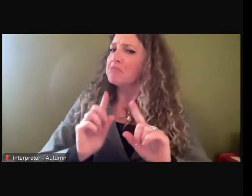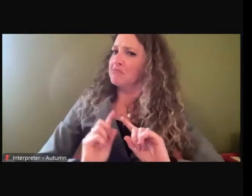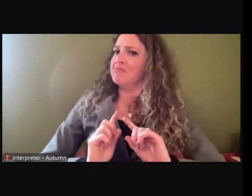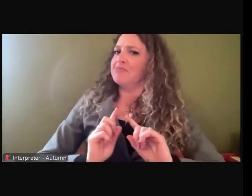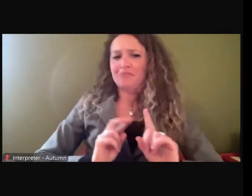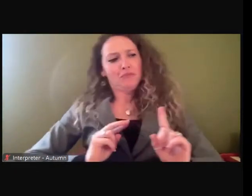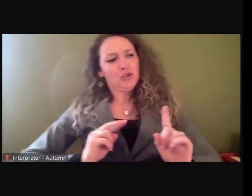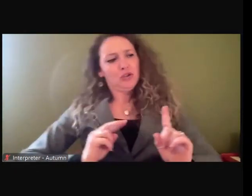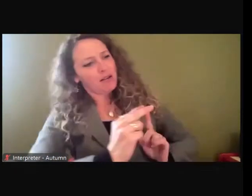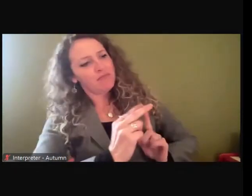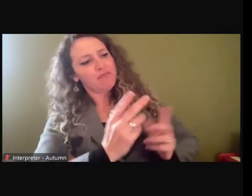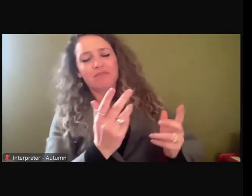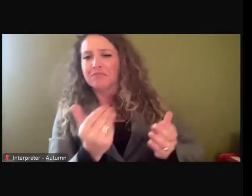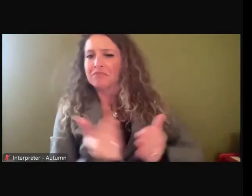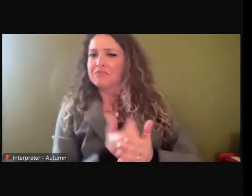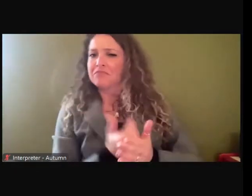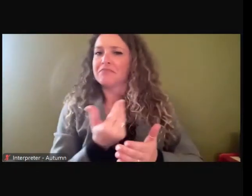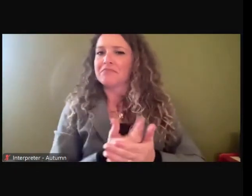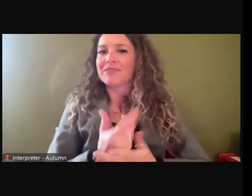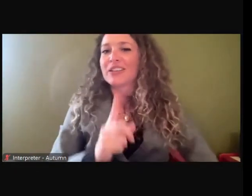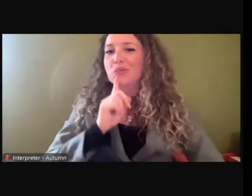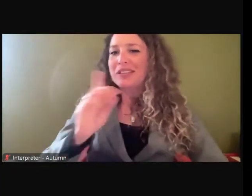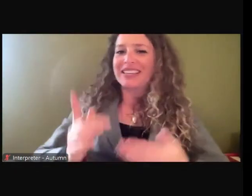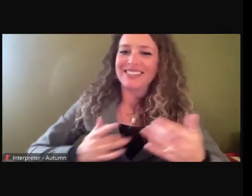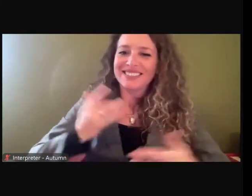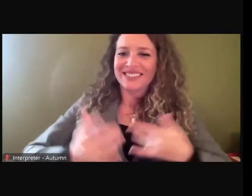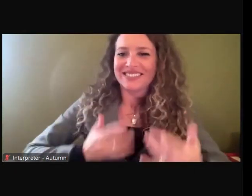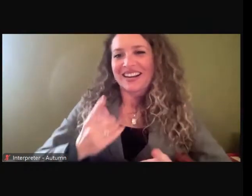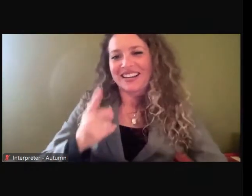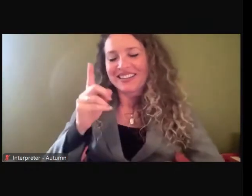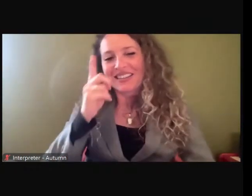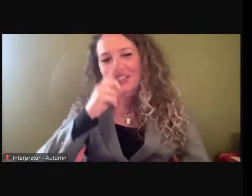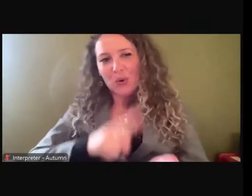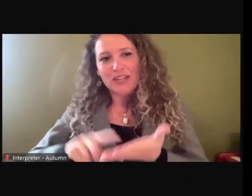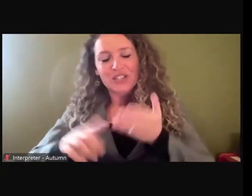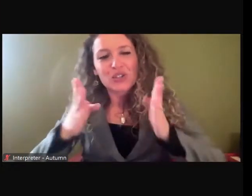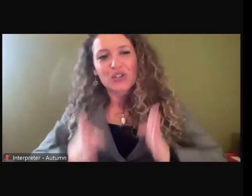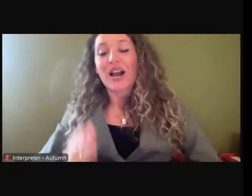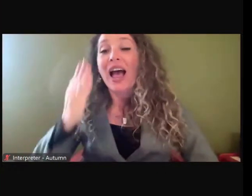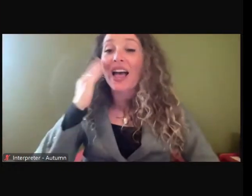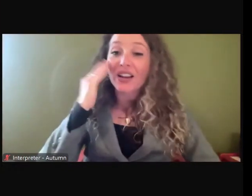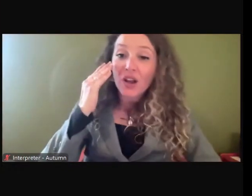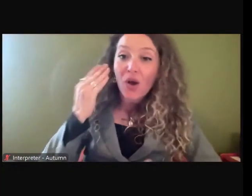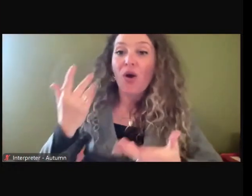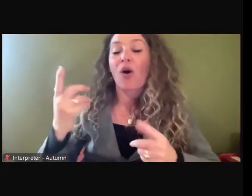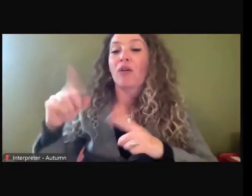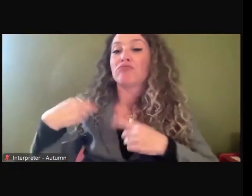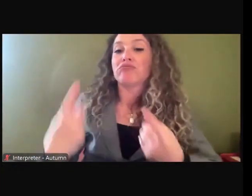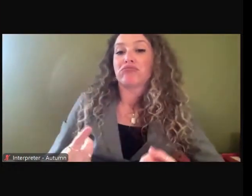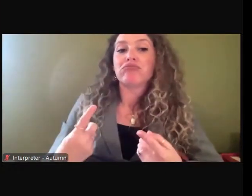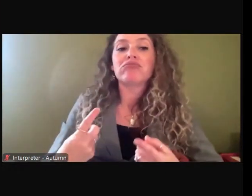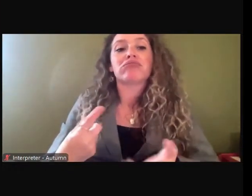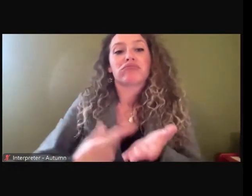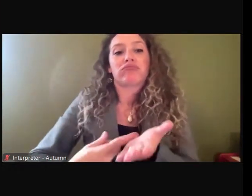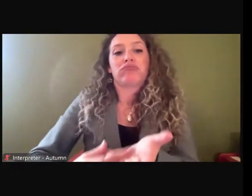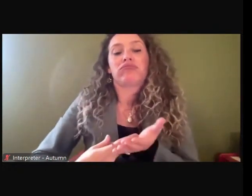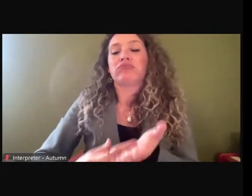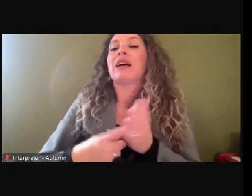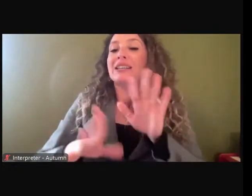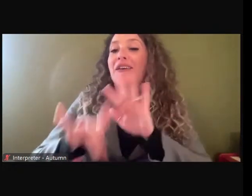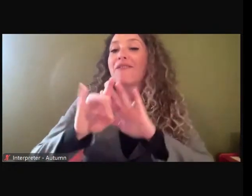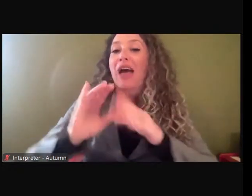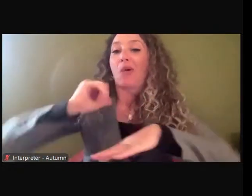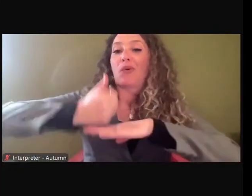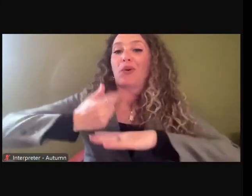is exciting as a researcher. So I know I've mostly been speaking so far as a founder of the Disability Research